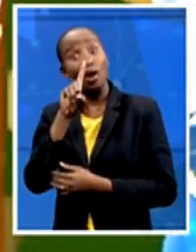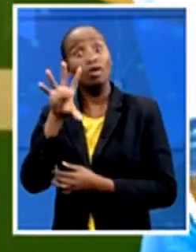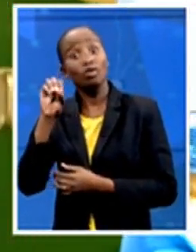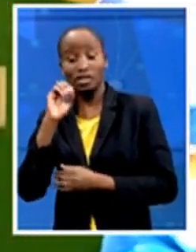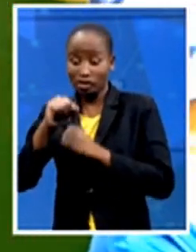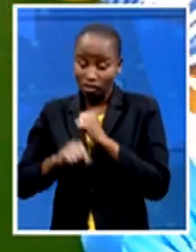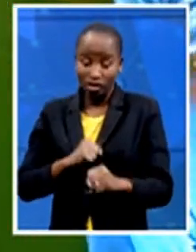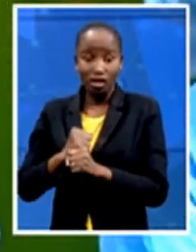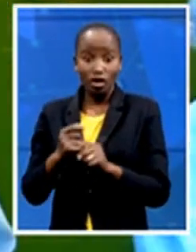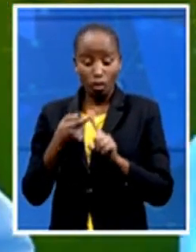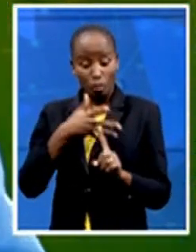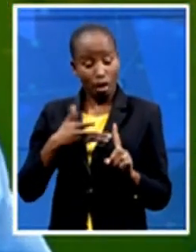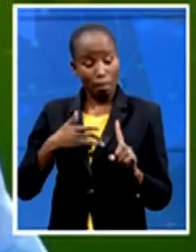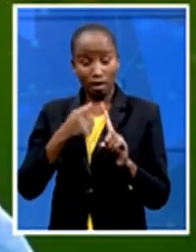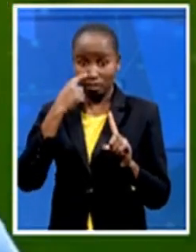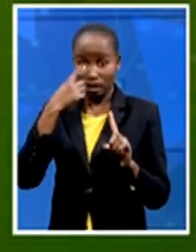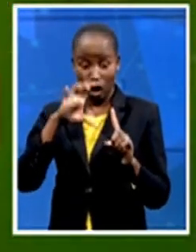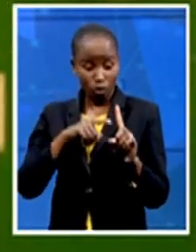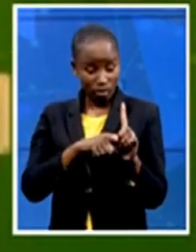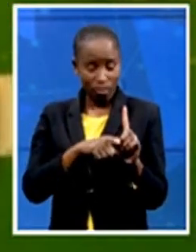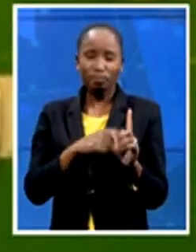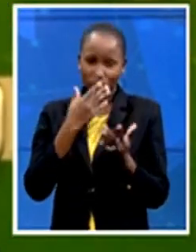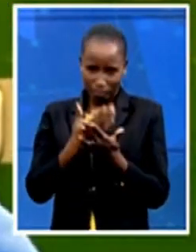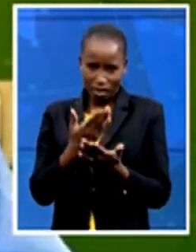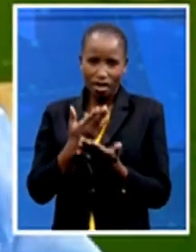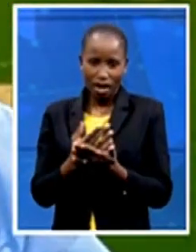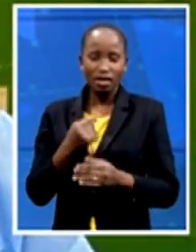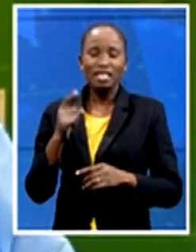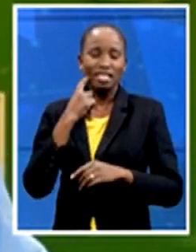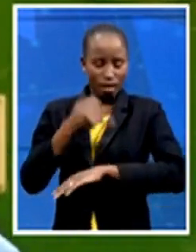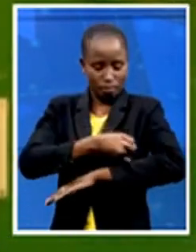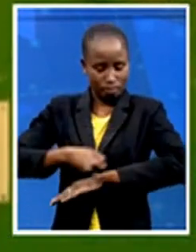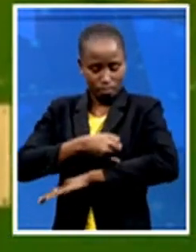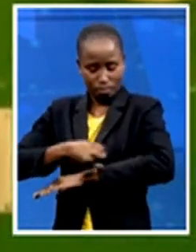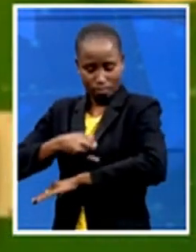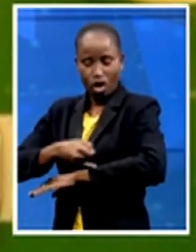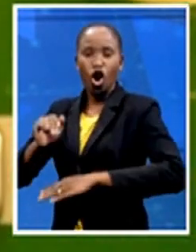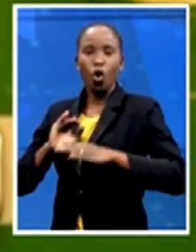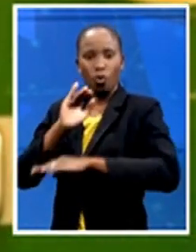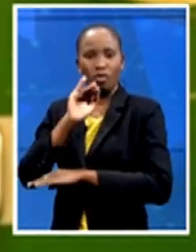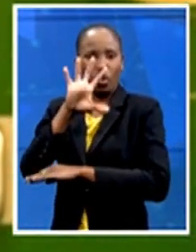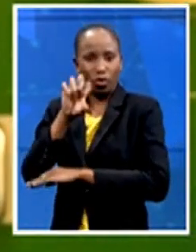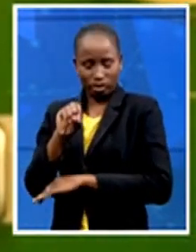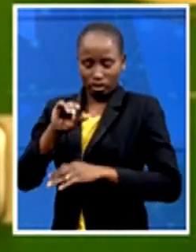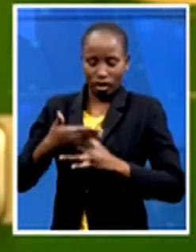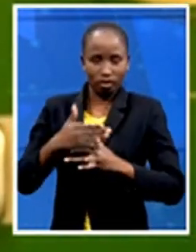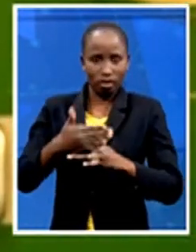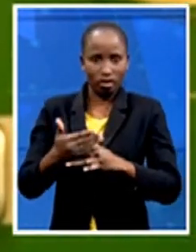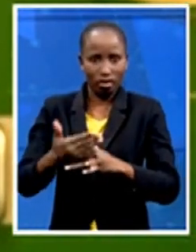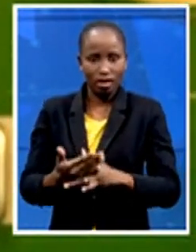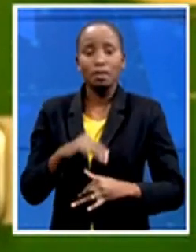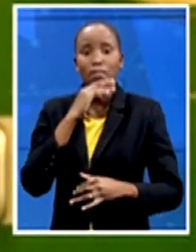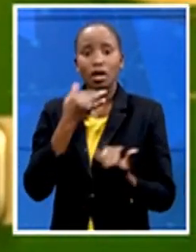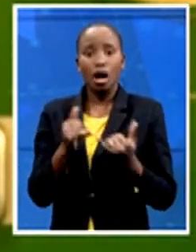able to operate more than 150 cases. And the beneficiary must be rural. If you are rural and